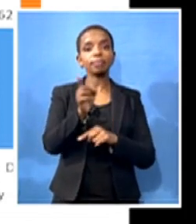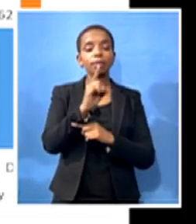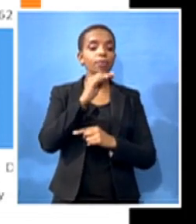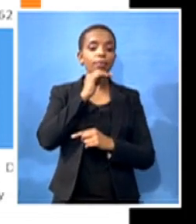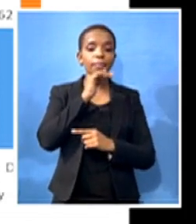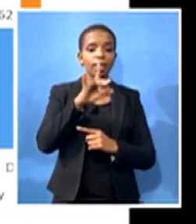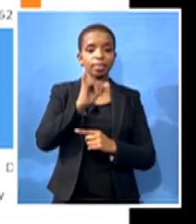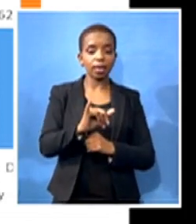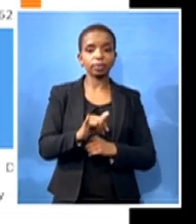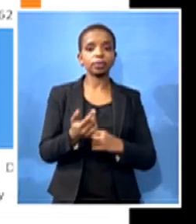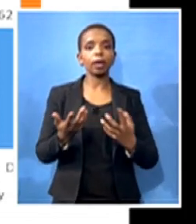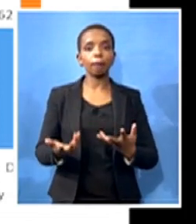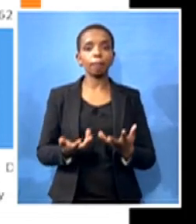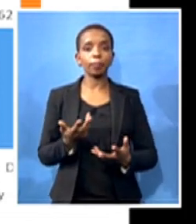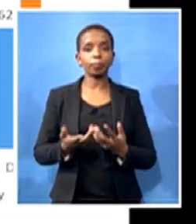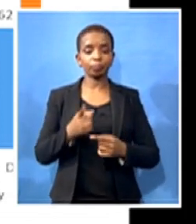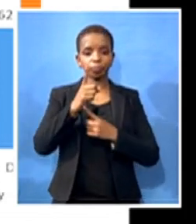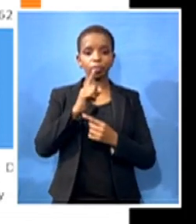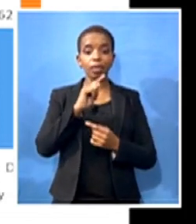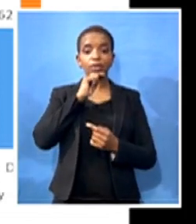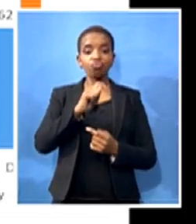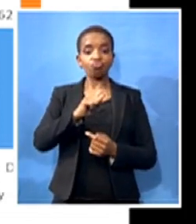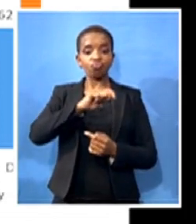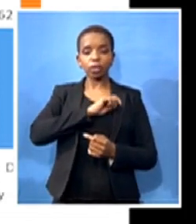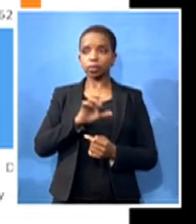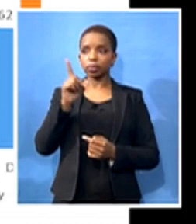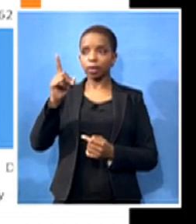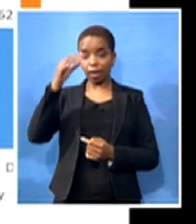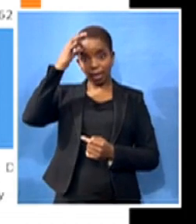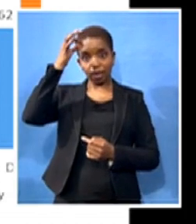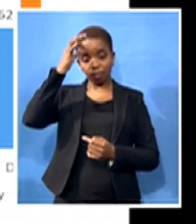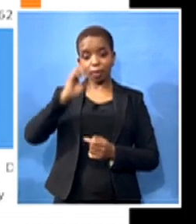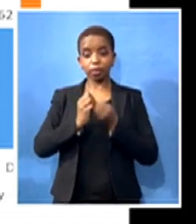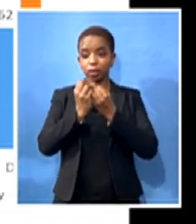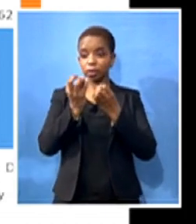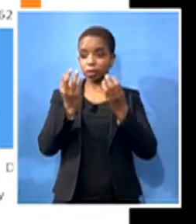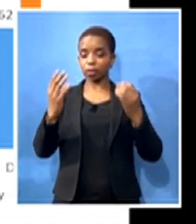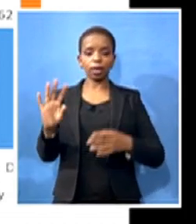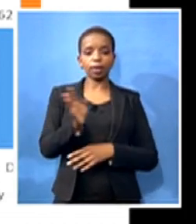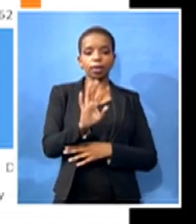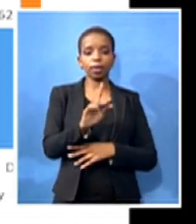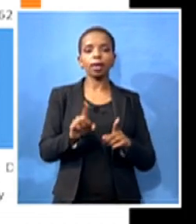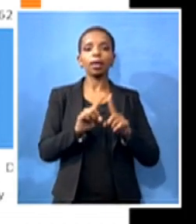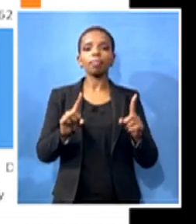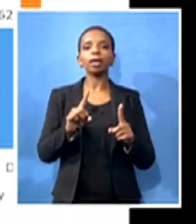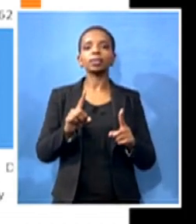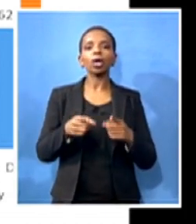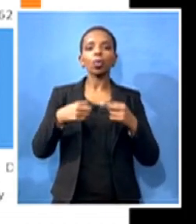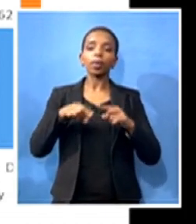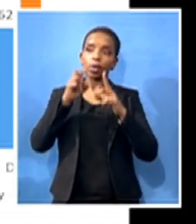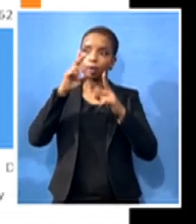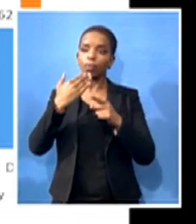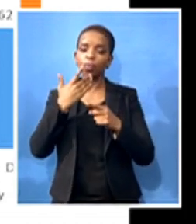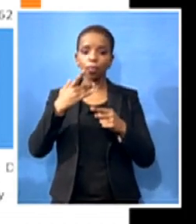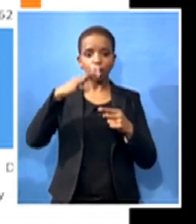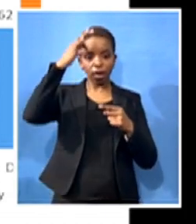in government is high. We only looked at the president. Councillors trust very low, as well as traditional leaders where the